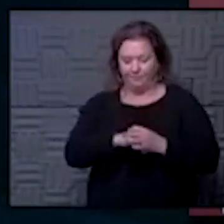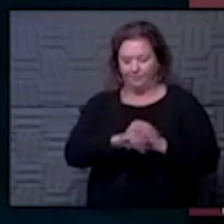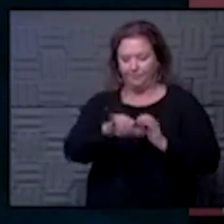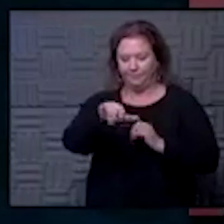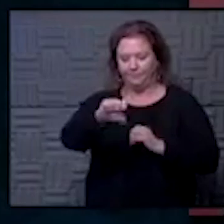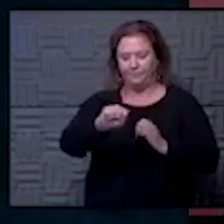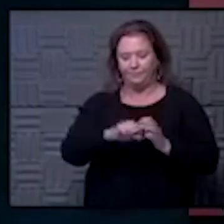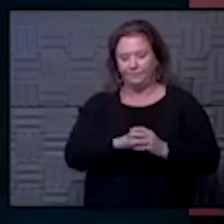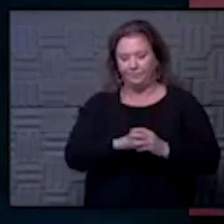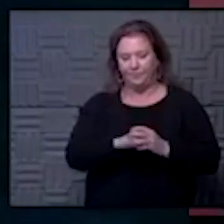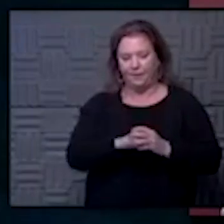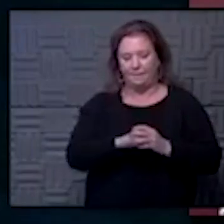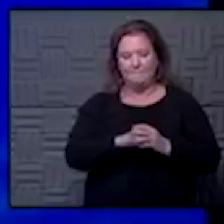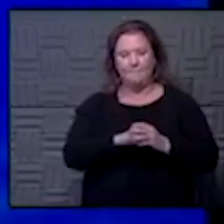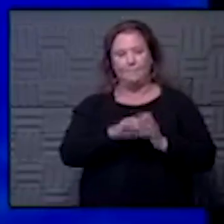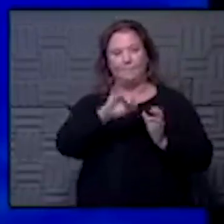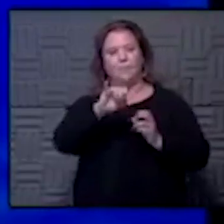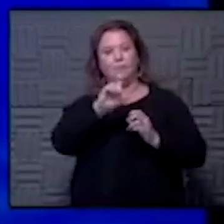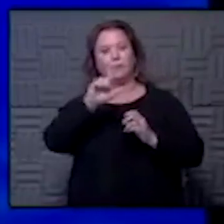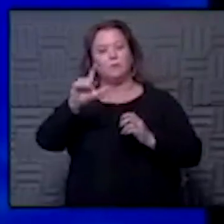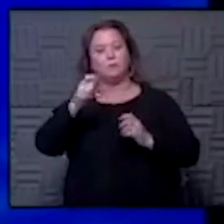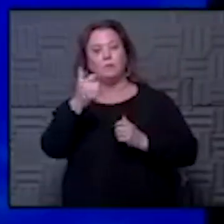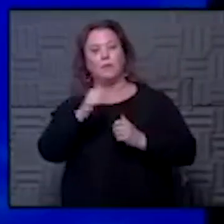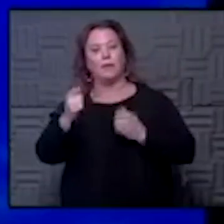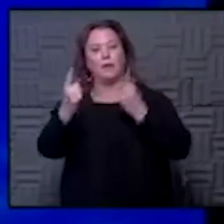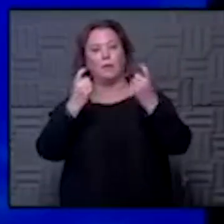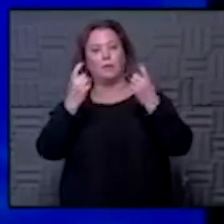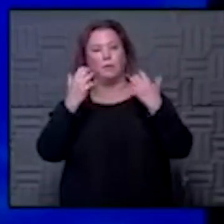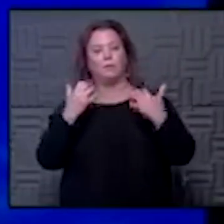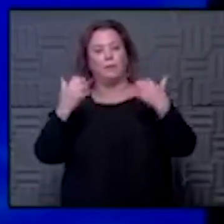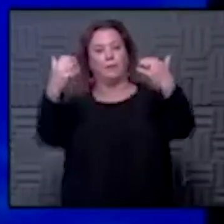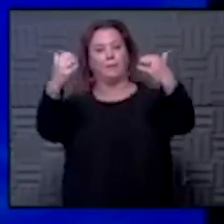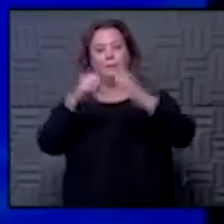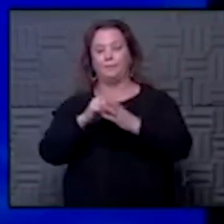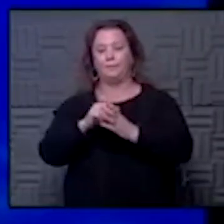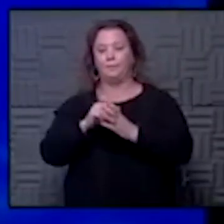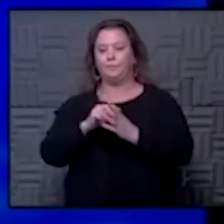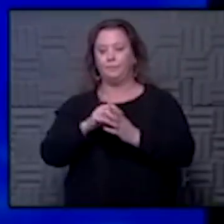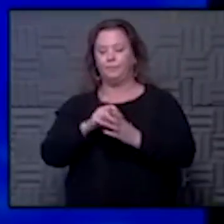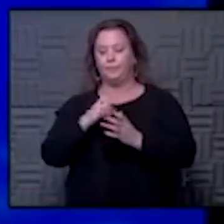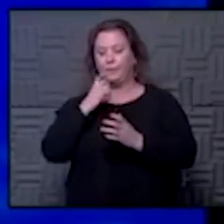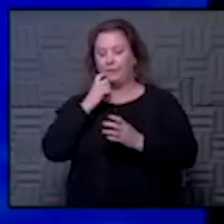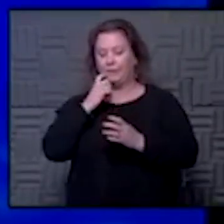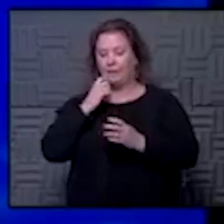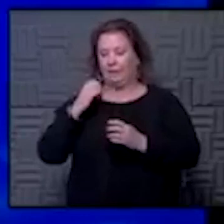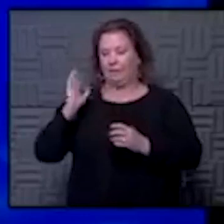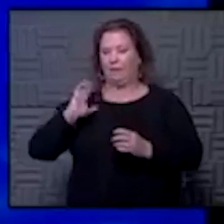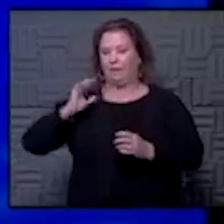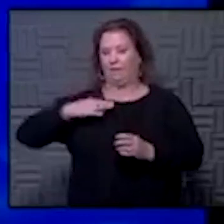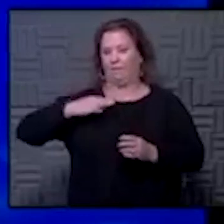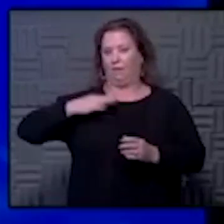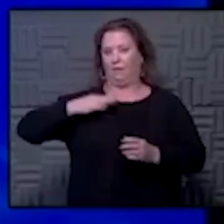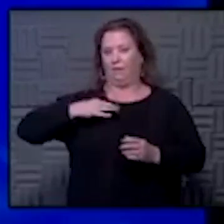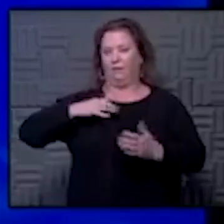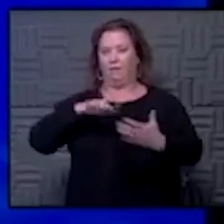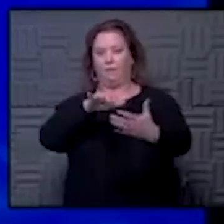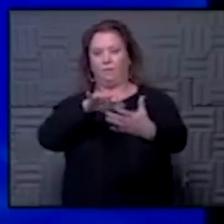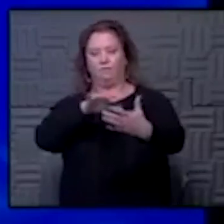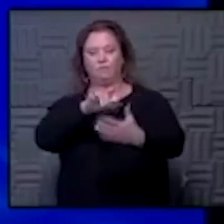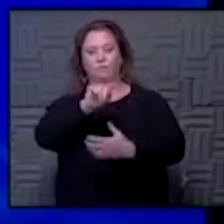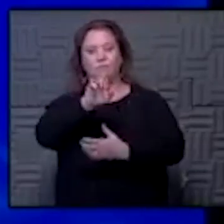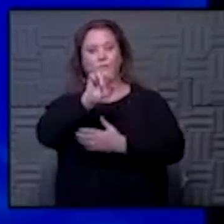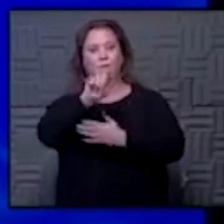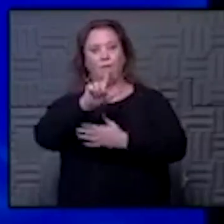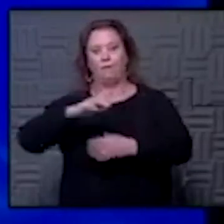big challenges. Okay, Jill, let's turn to questions from our audience. You got it. Barbara, if I originally registered for this trial,